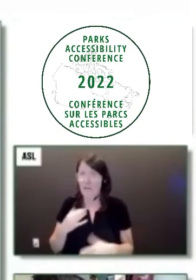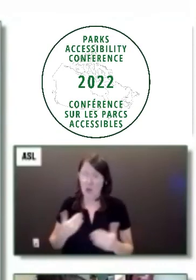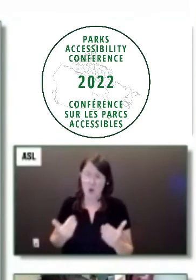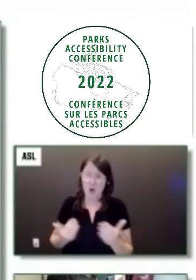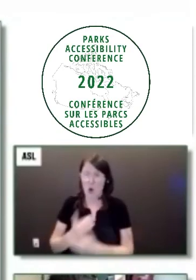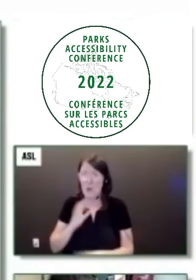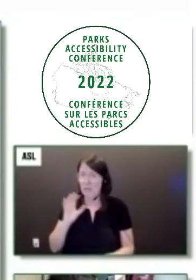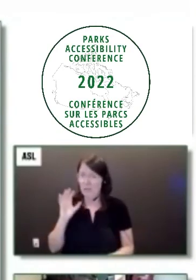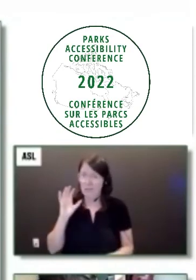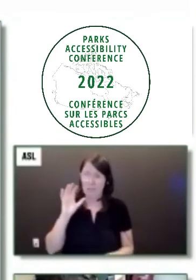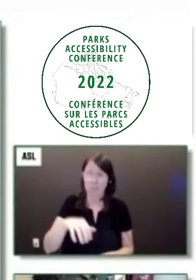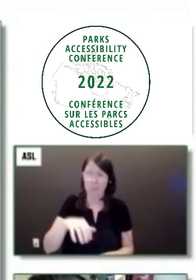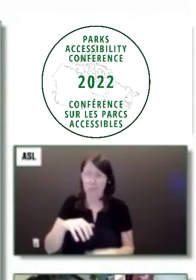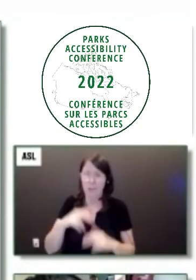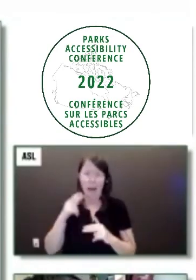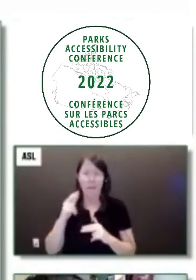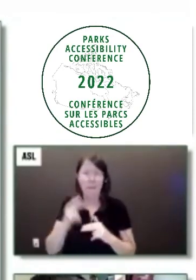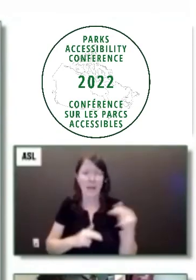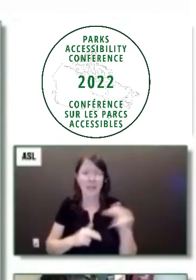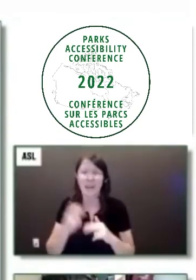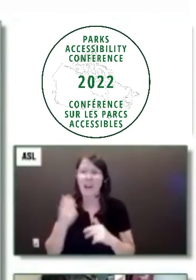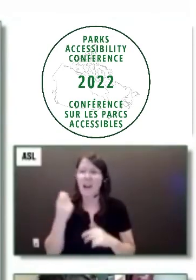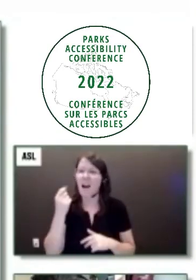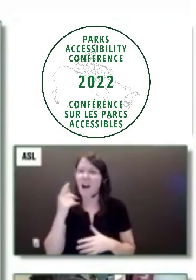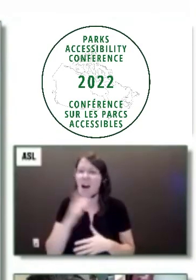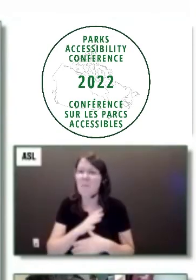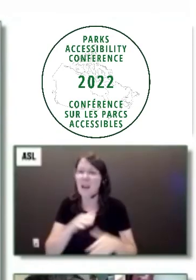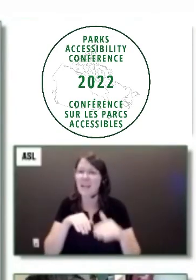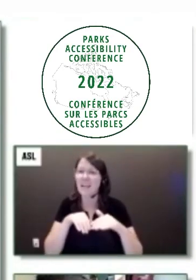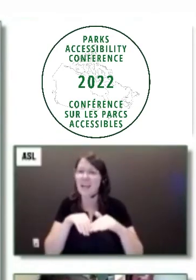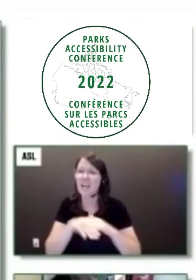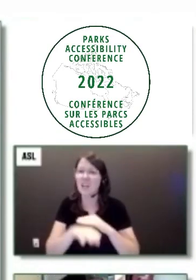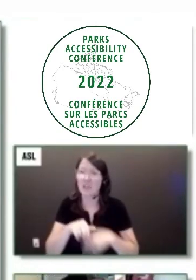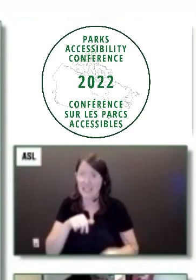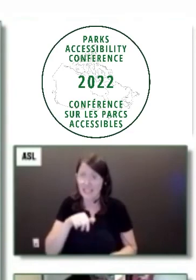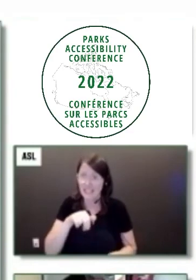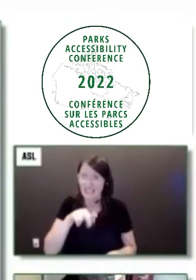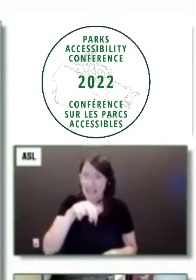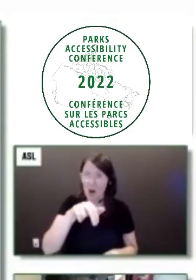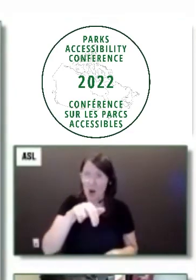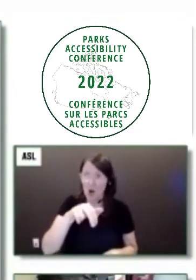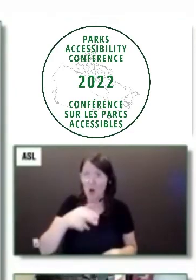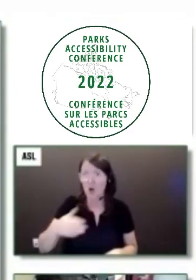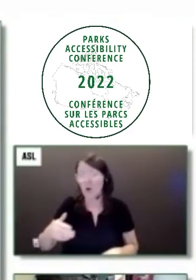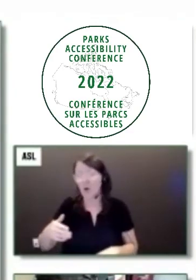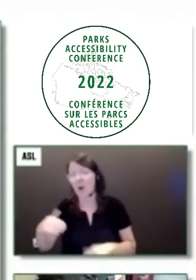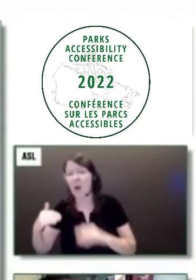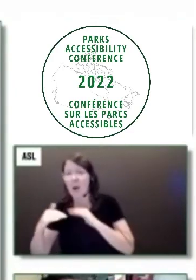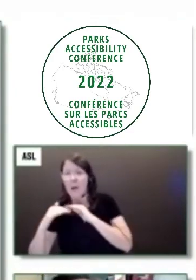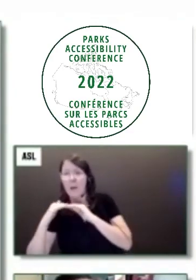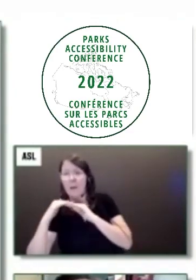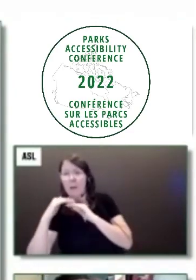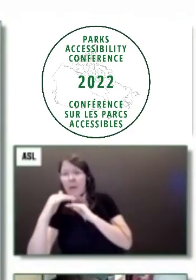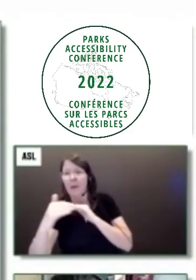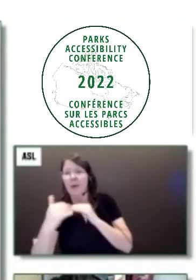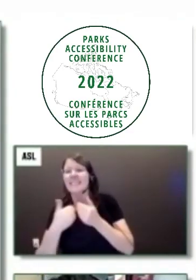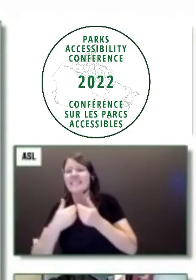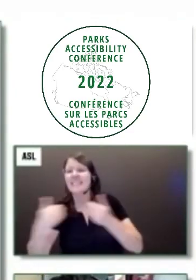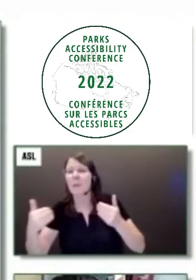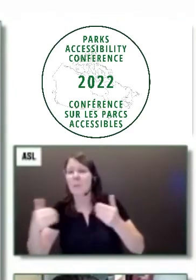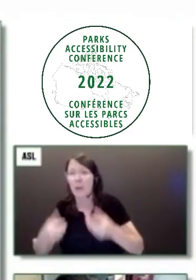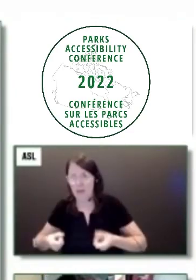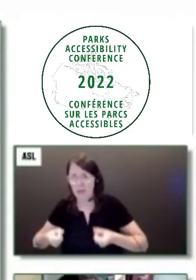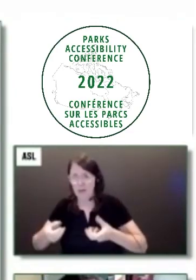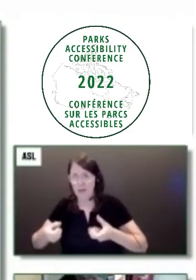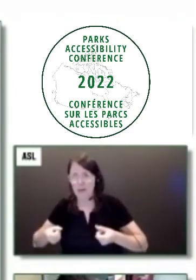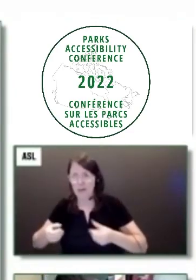downtown, has a staired main entrance with a separate ramped entrance for those who might have differing mobility needs. And it has been